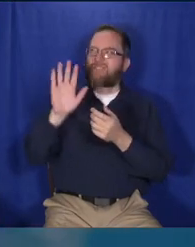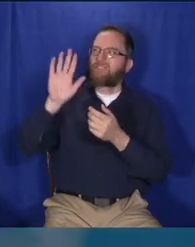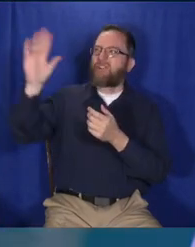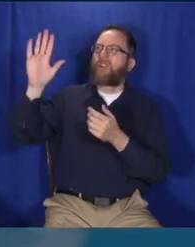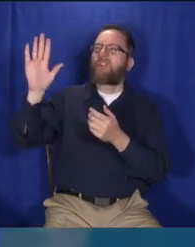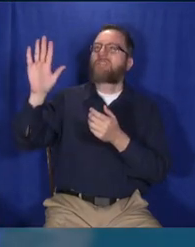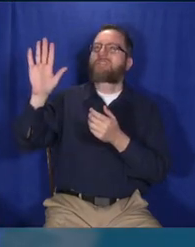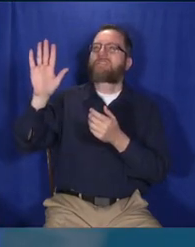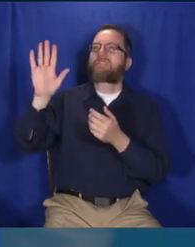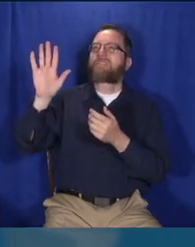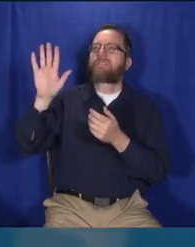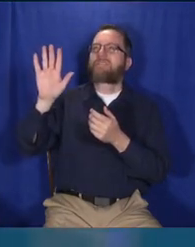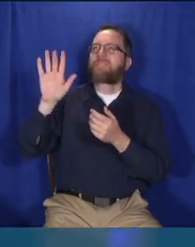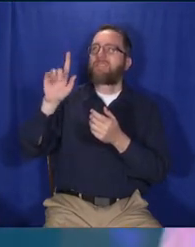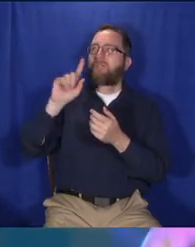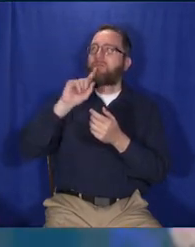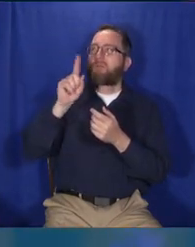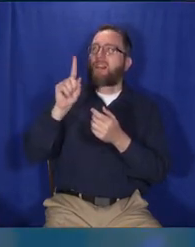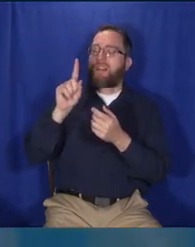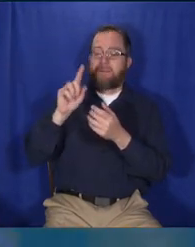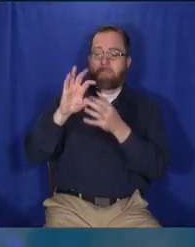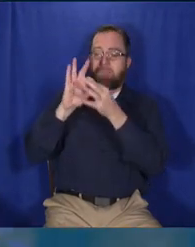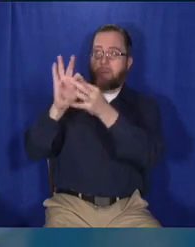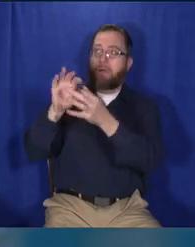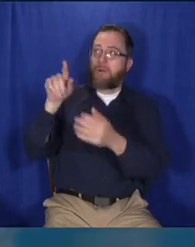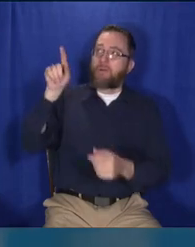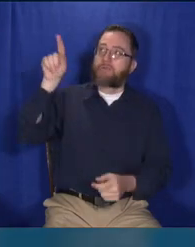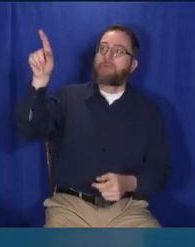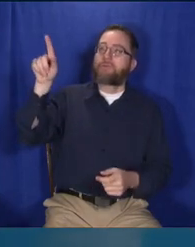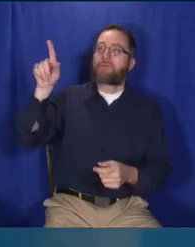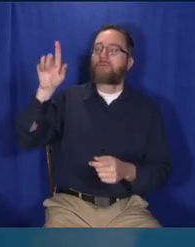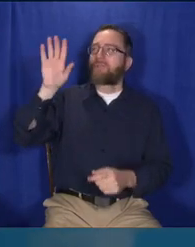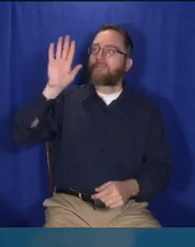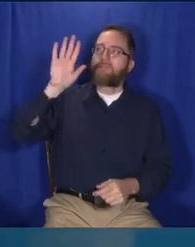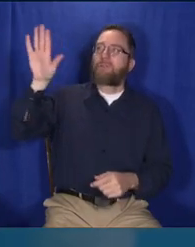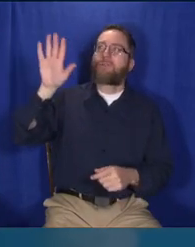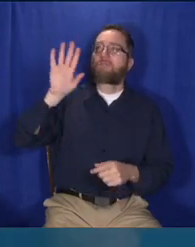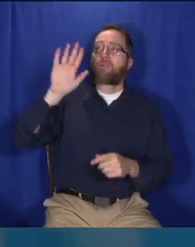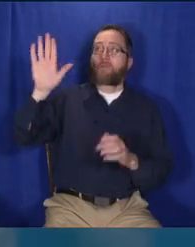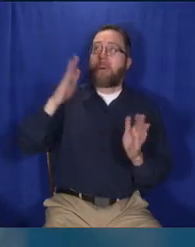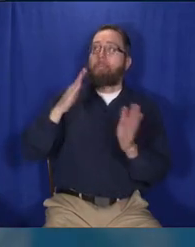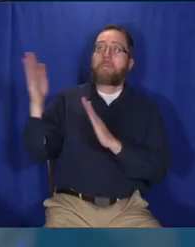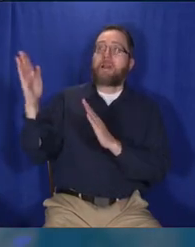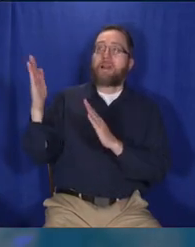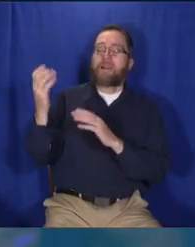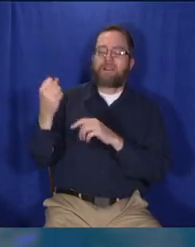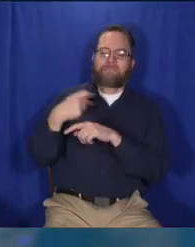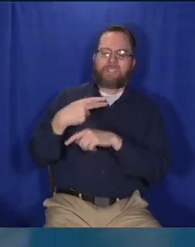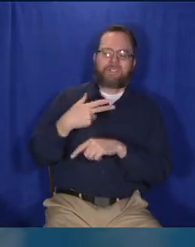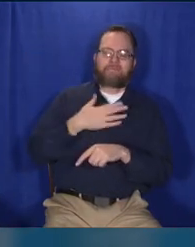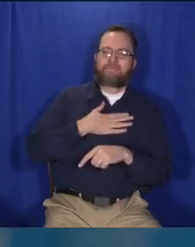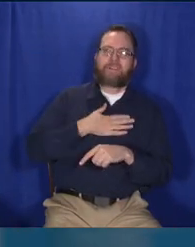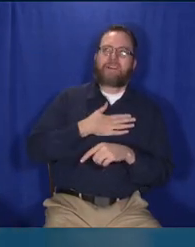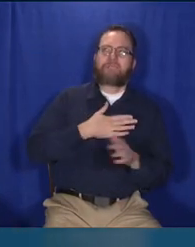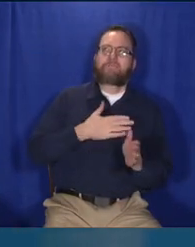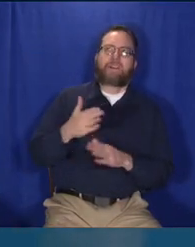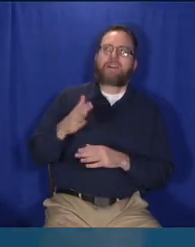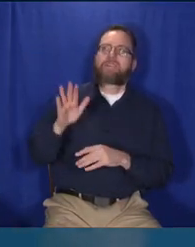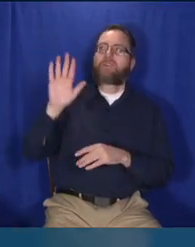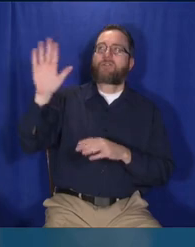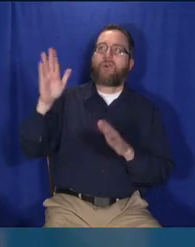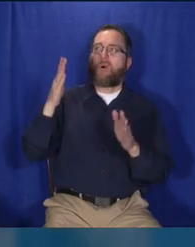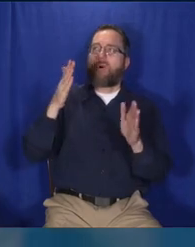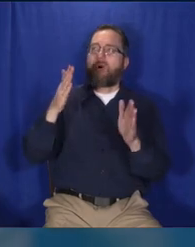of submission to say we know that your plans are the best plans. Your way is the best way, and